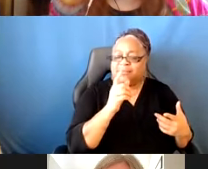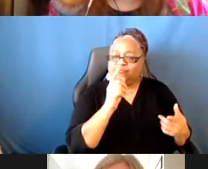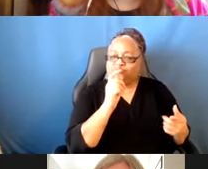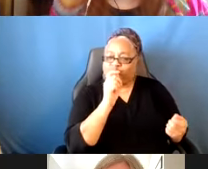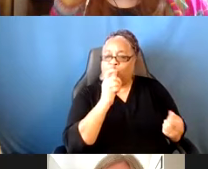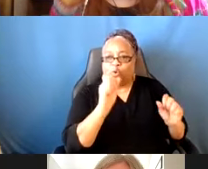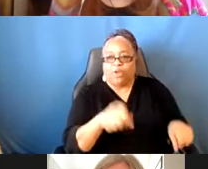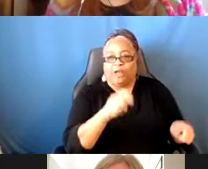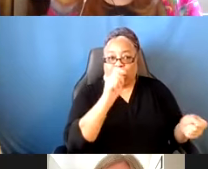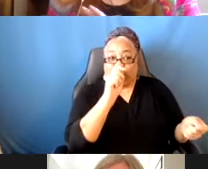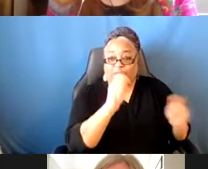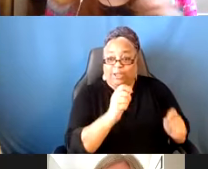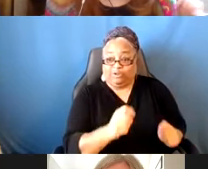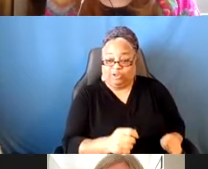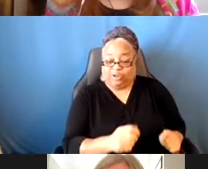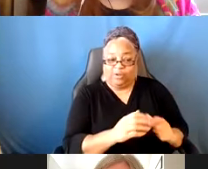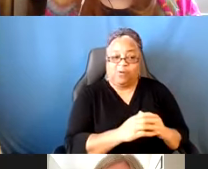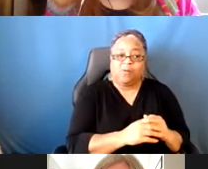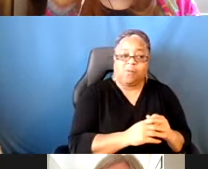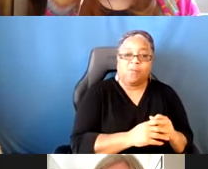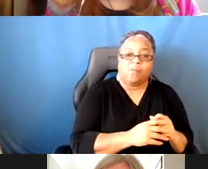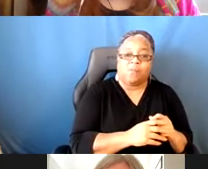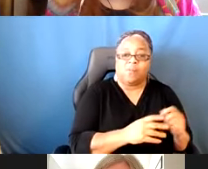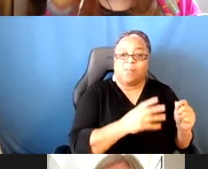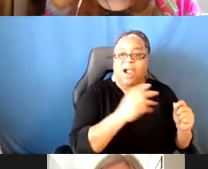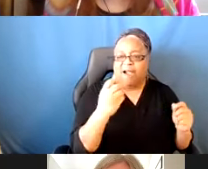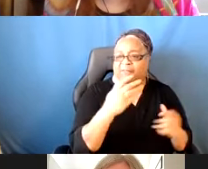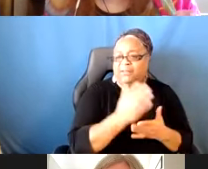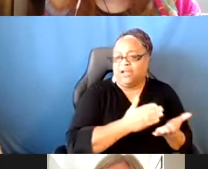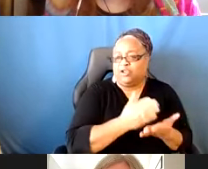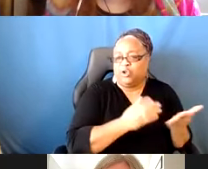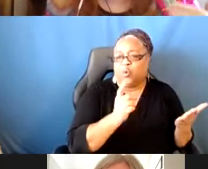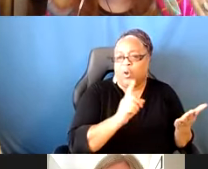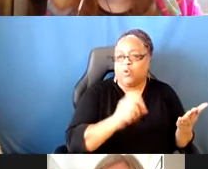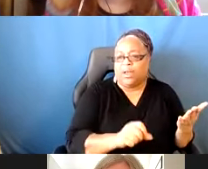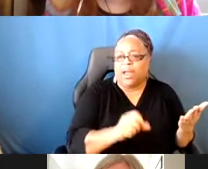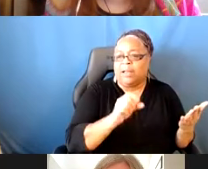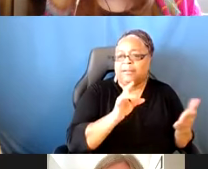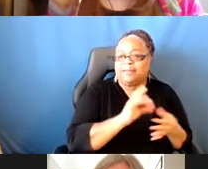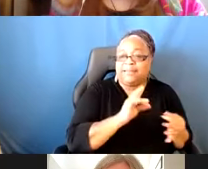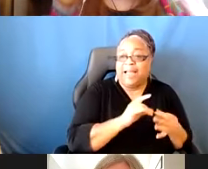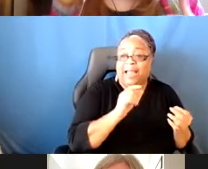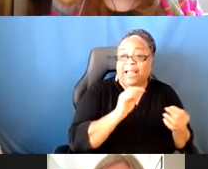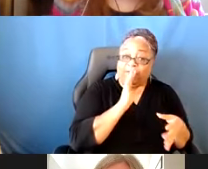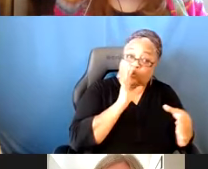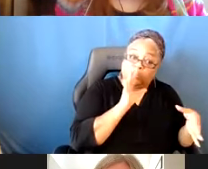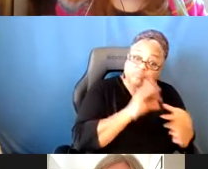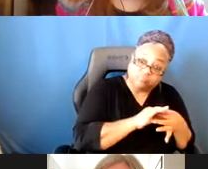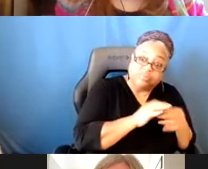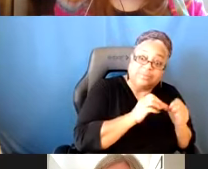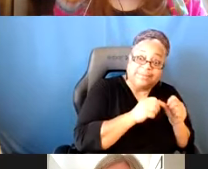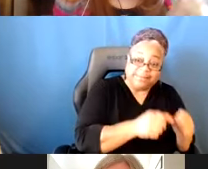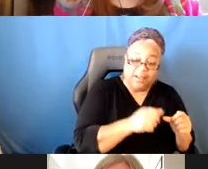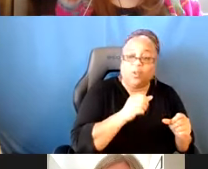the national hotline, but it does have a section where you can state whether you are in the relationship or thinking